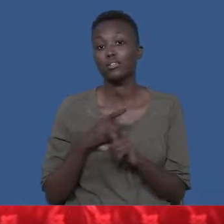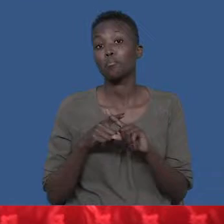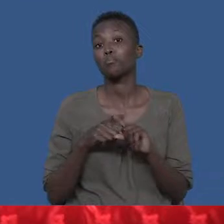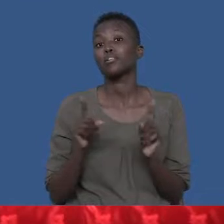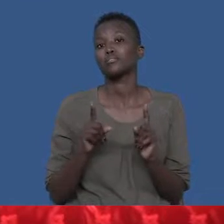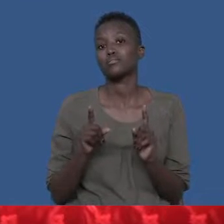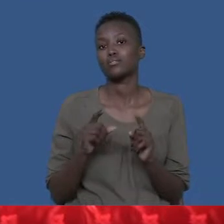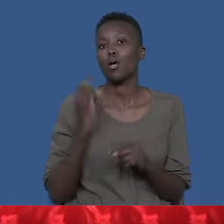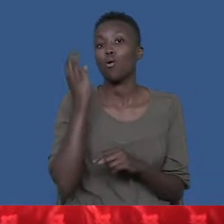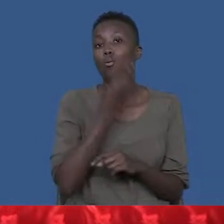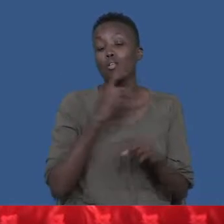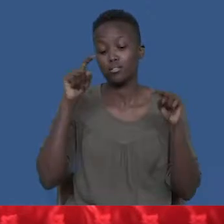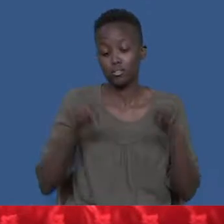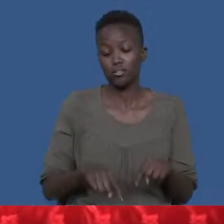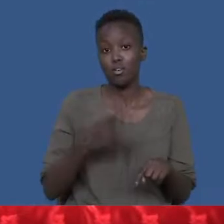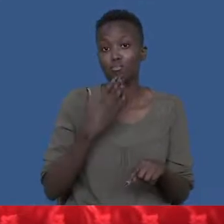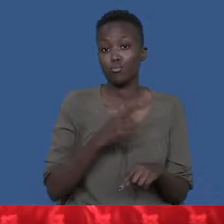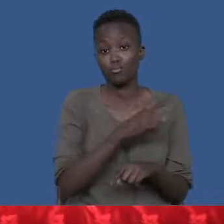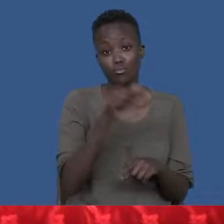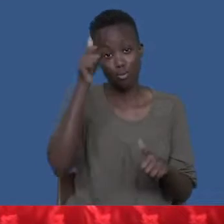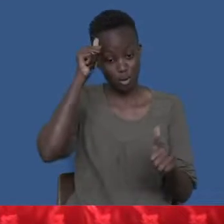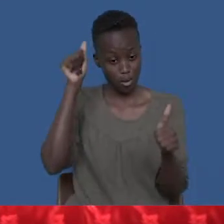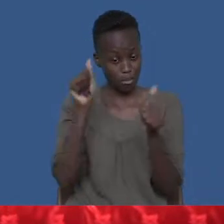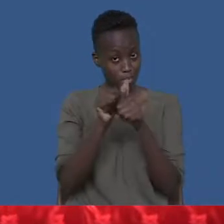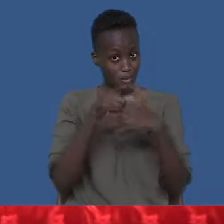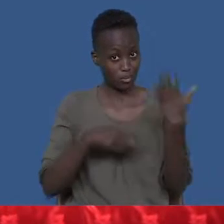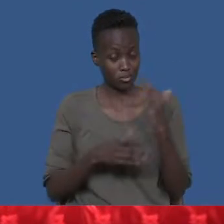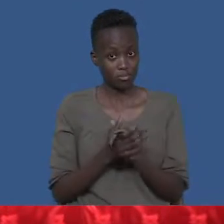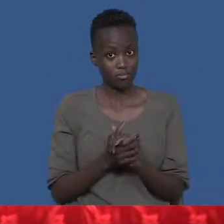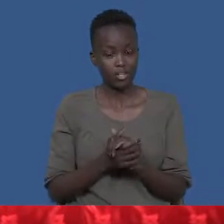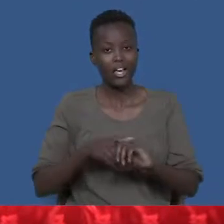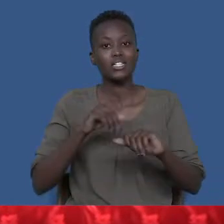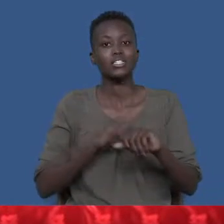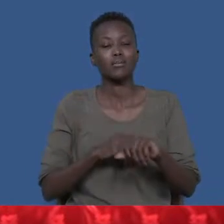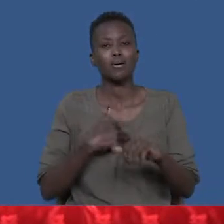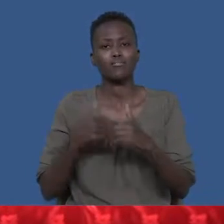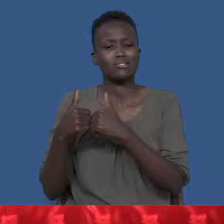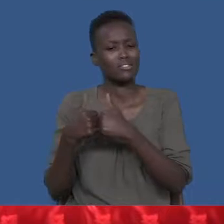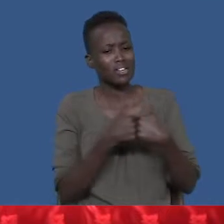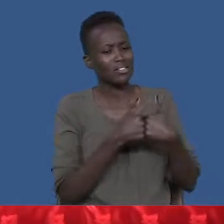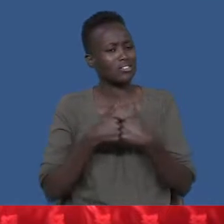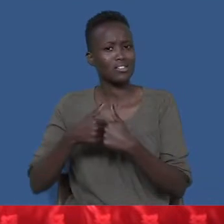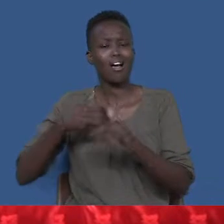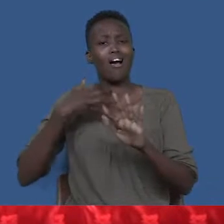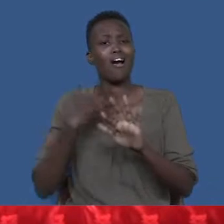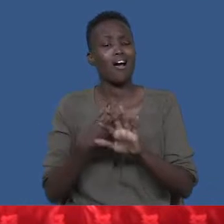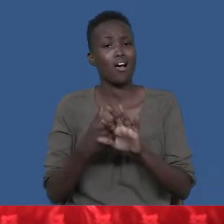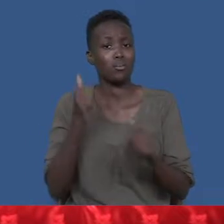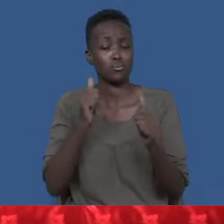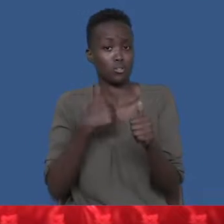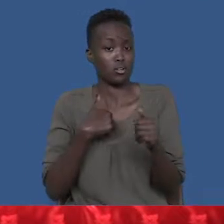But this Wednesday, I want to remind you that in the midst of the awful experiences you could be going